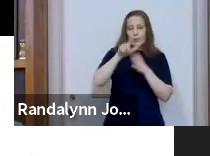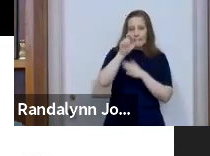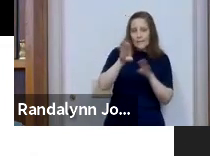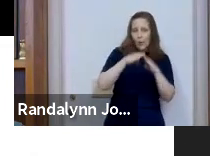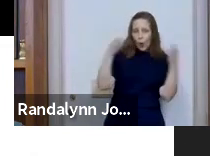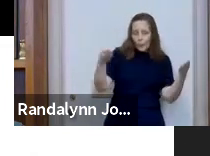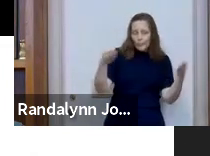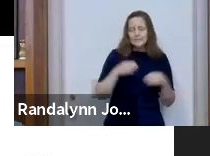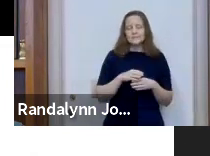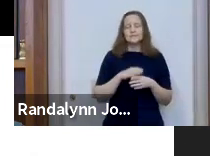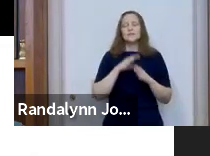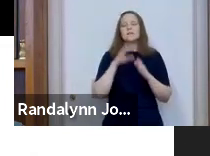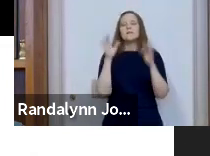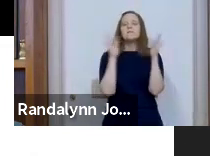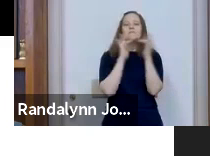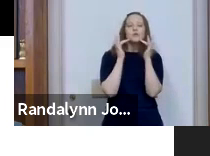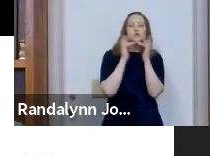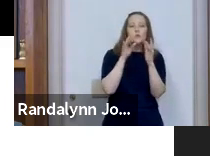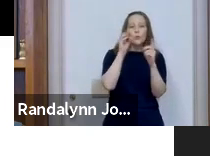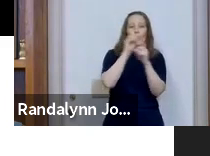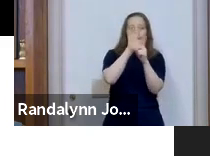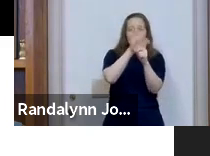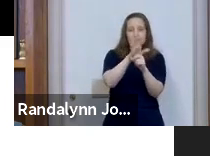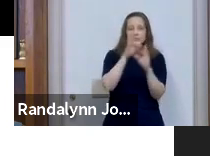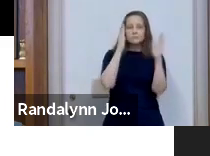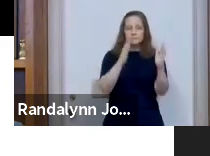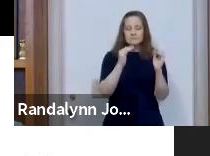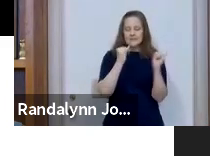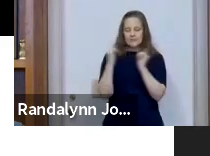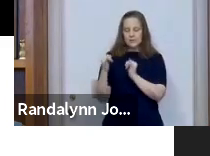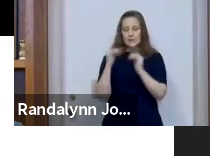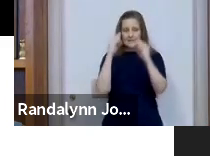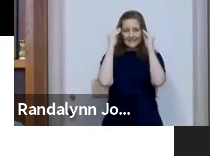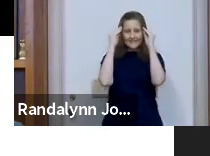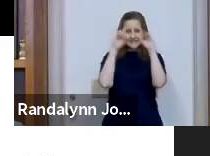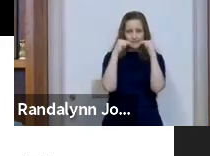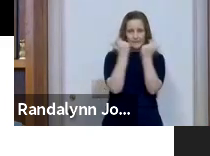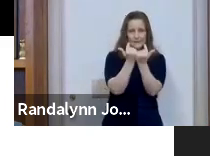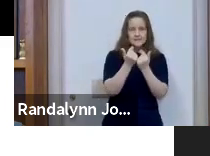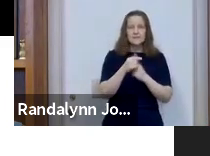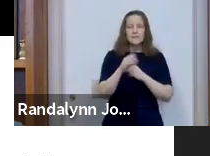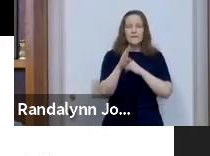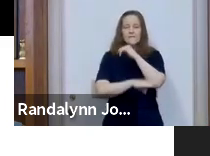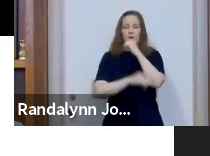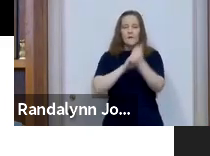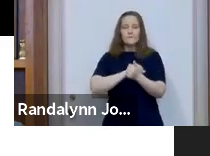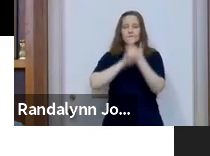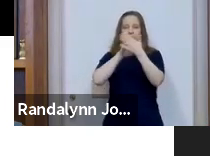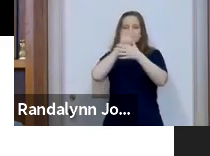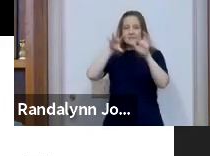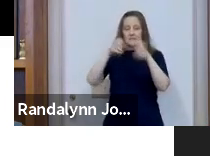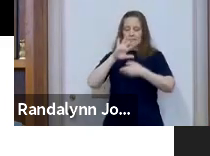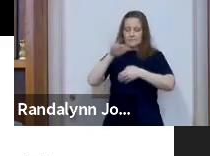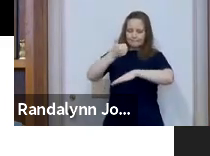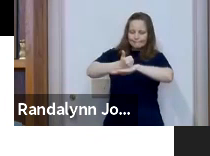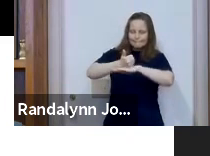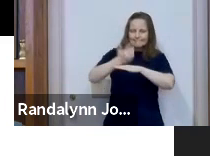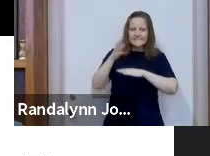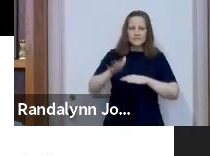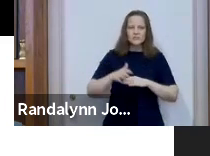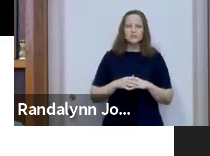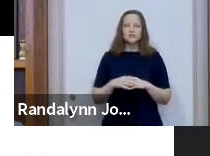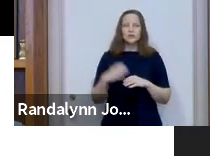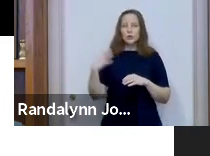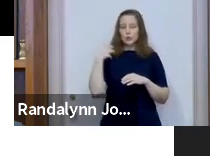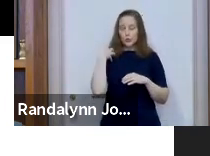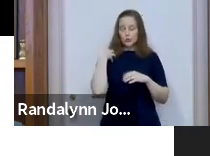virtual orientations began, individualized instruction spaces opened, the fall face-to-face schedule was finalized, coaches